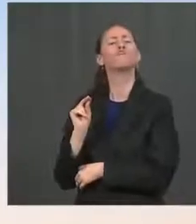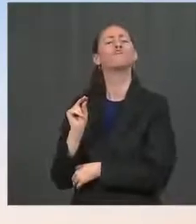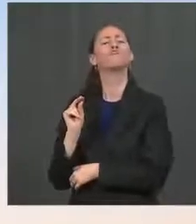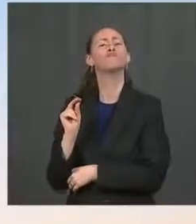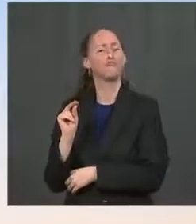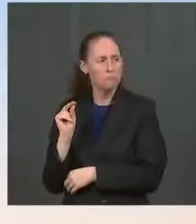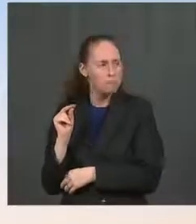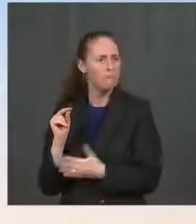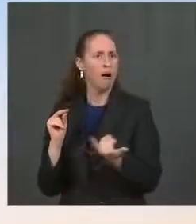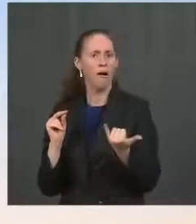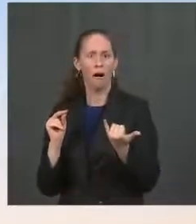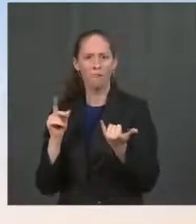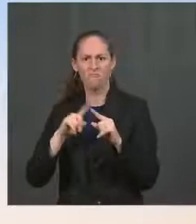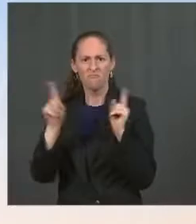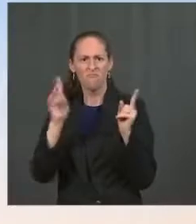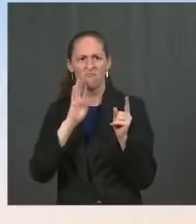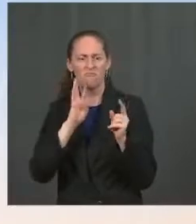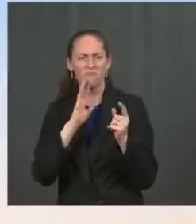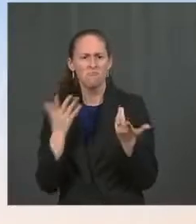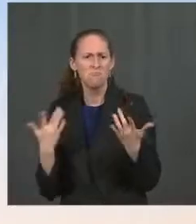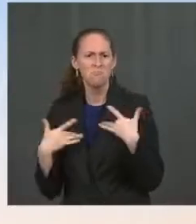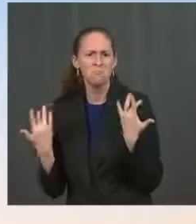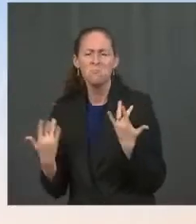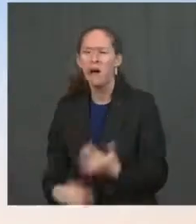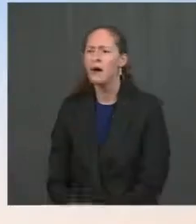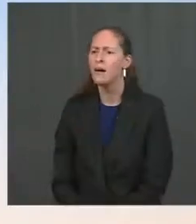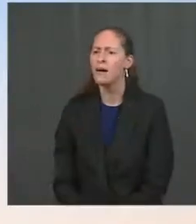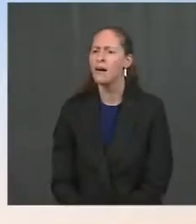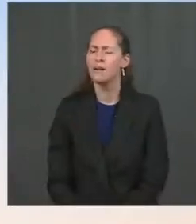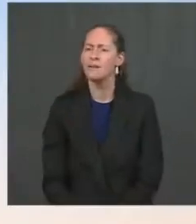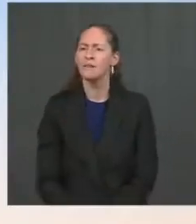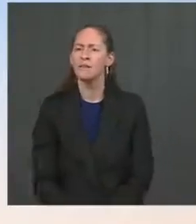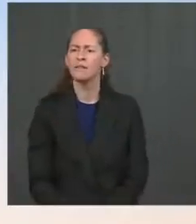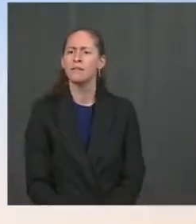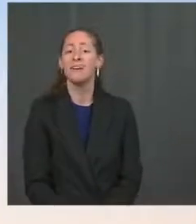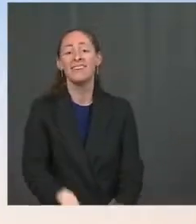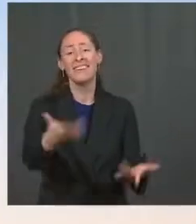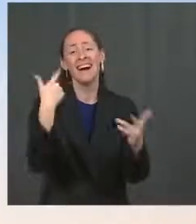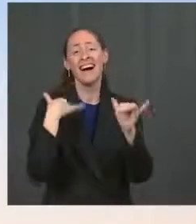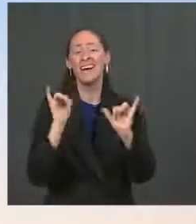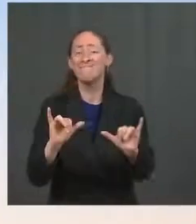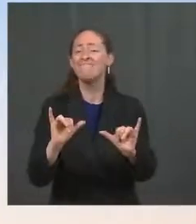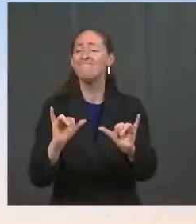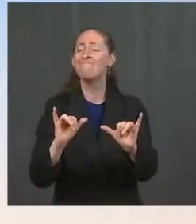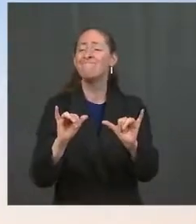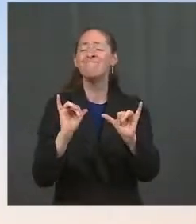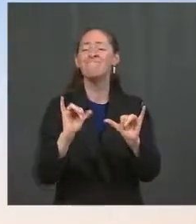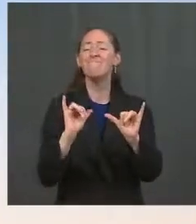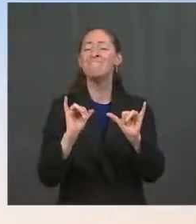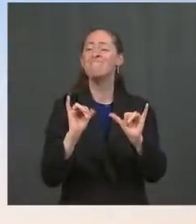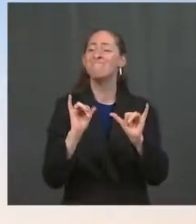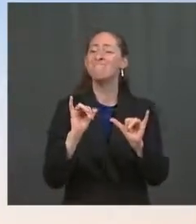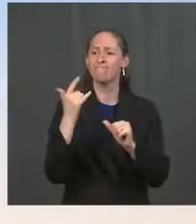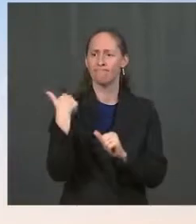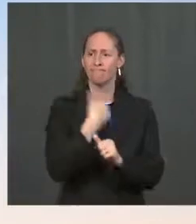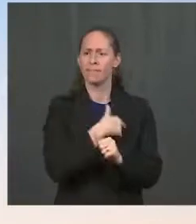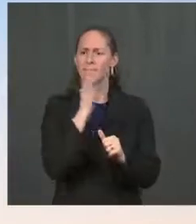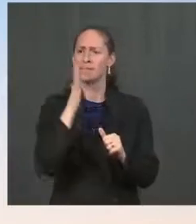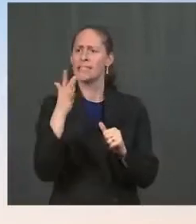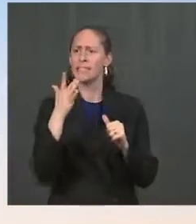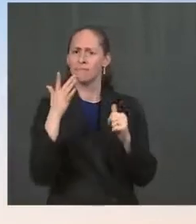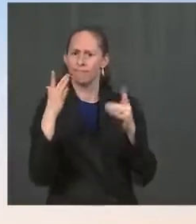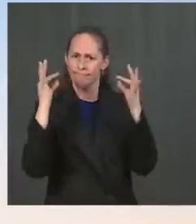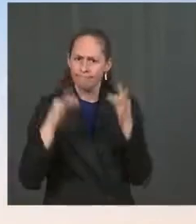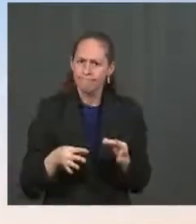mandates? Well, we've always said that this would be a progression, that we would take steps and we would build upon them. So at the